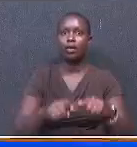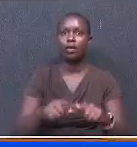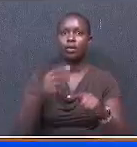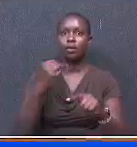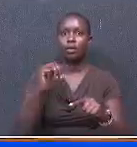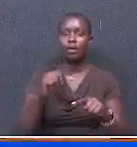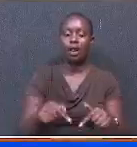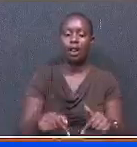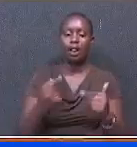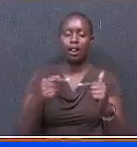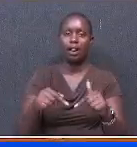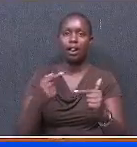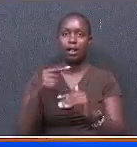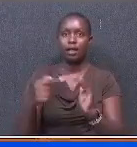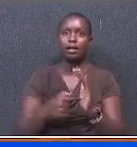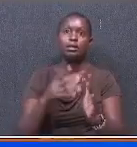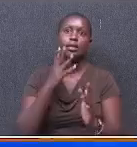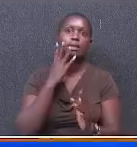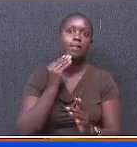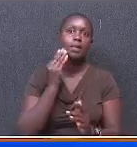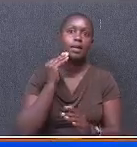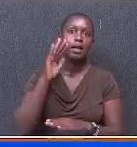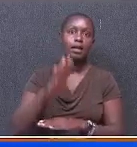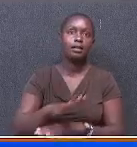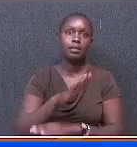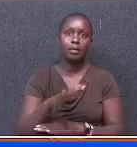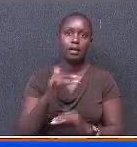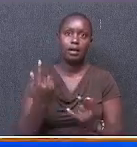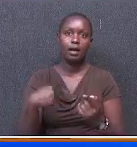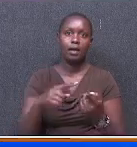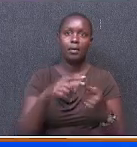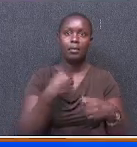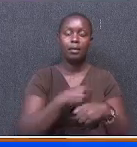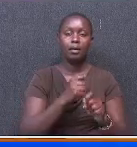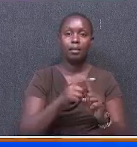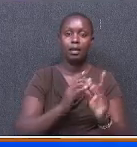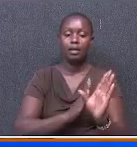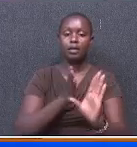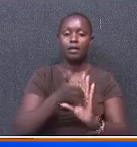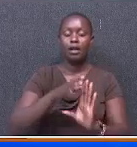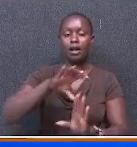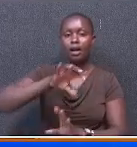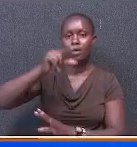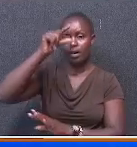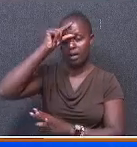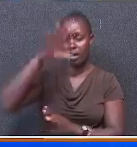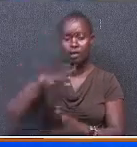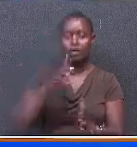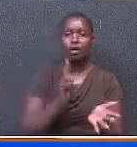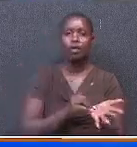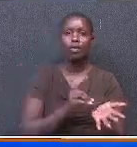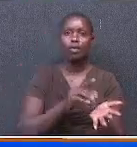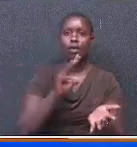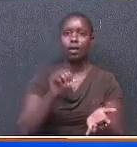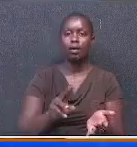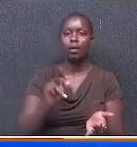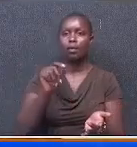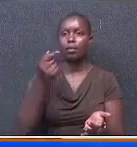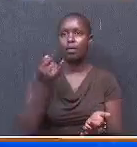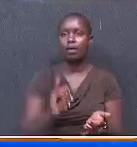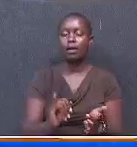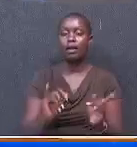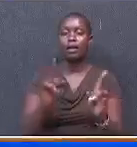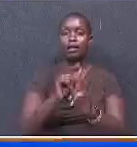the wrangles being experienced at the Assembly have been brought by interference by the County Governor Dr. Eric Mutai and Senator